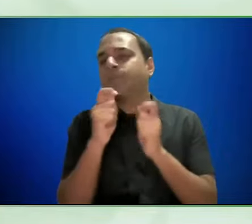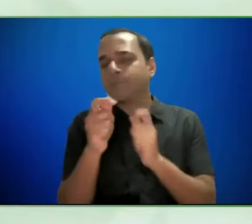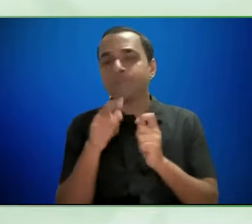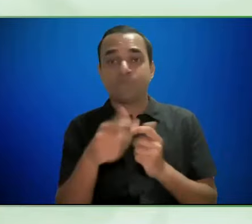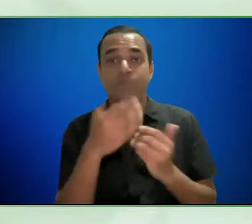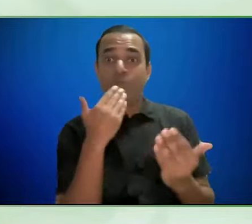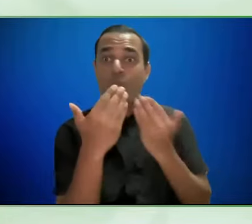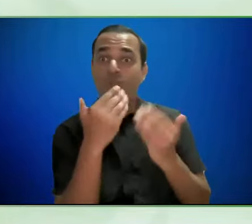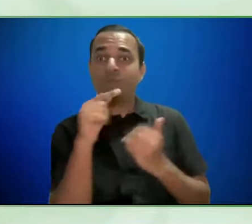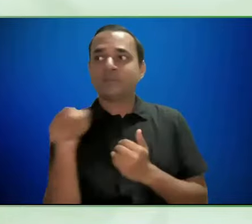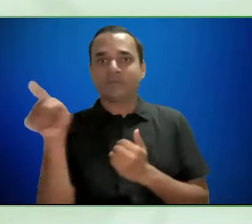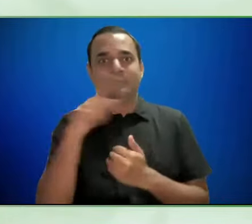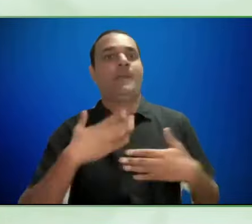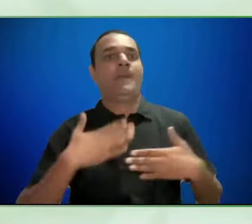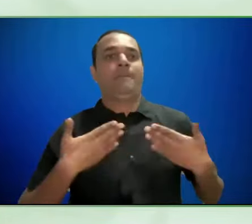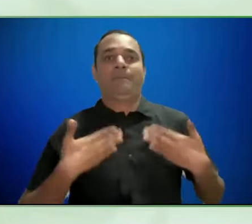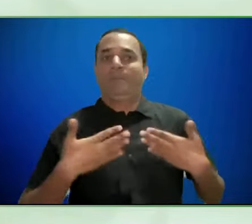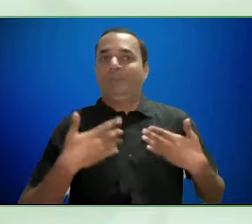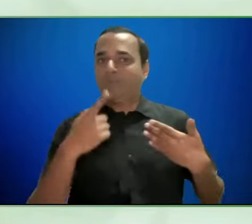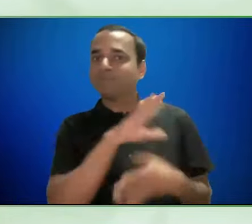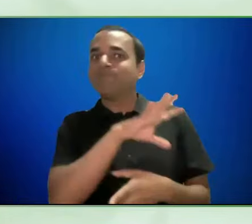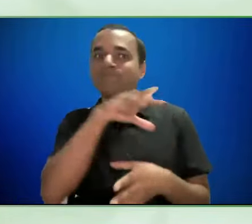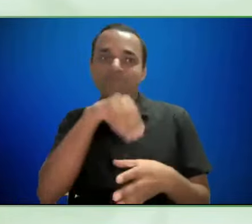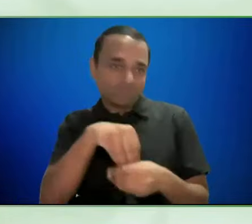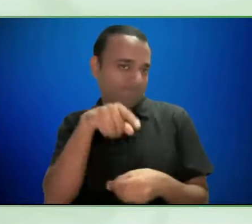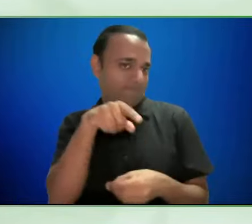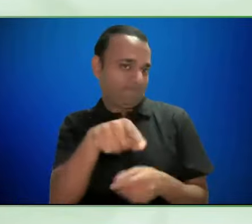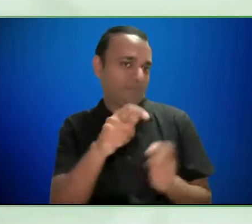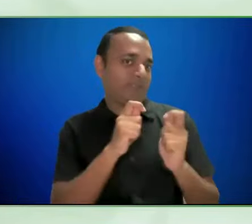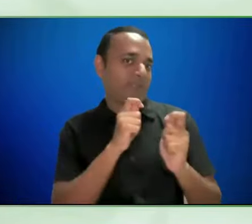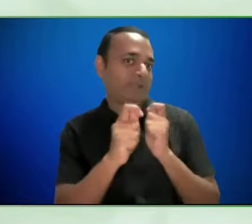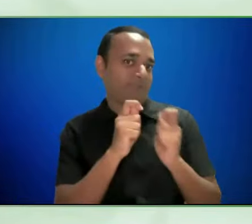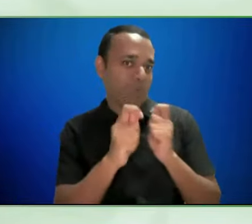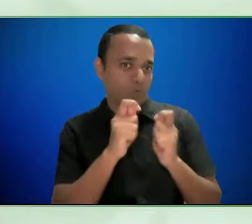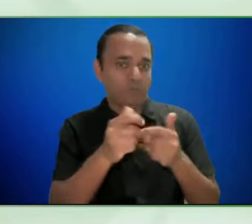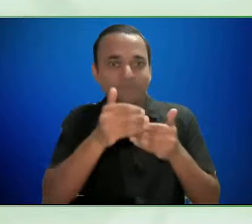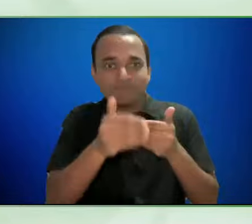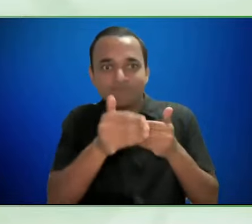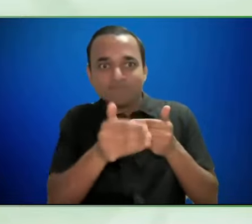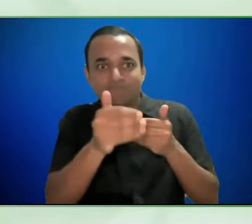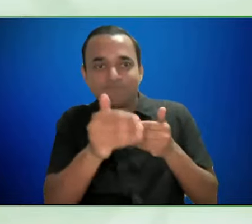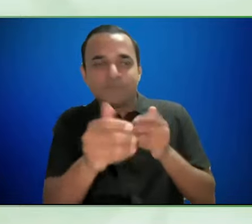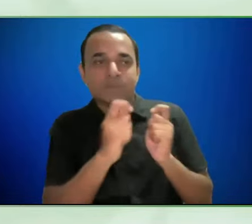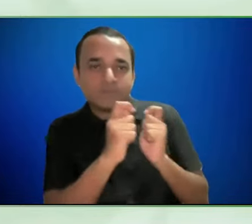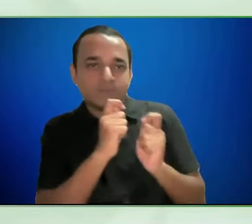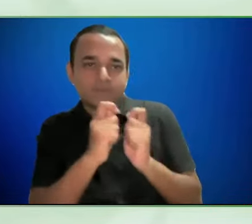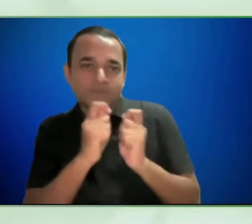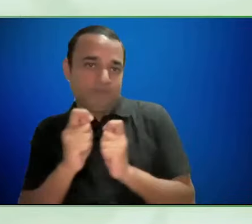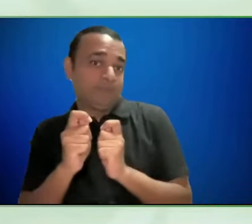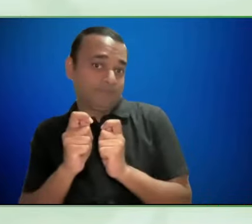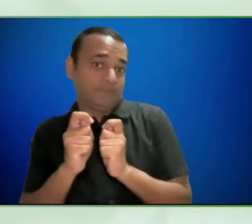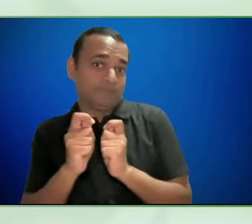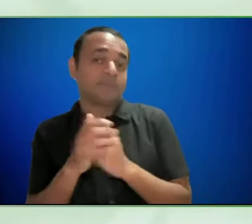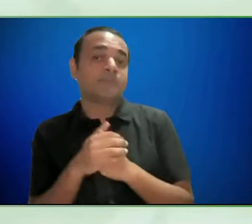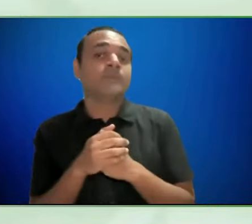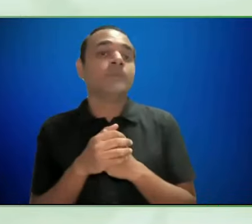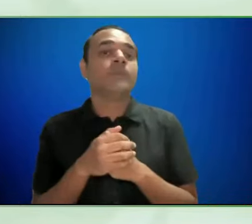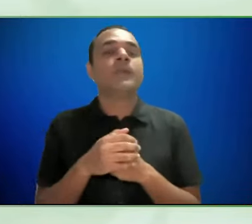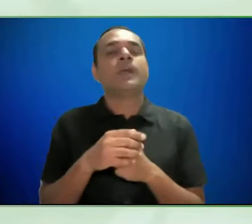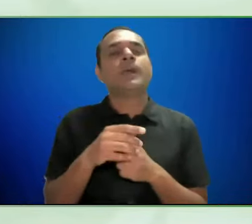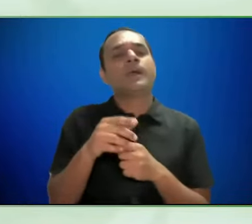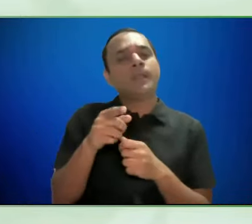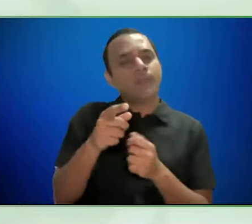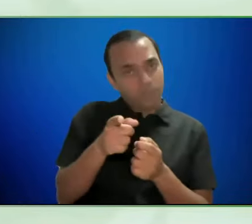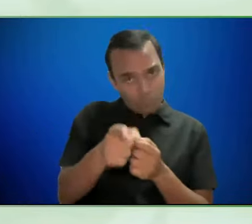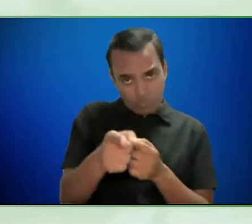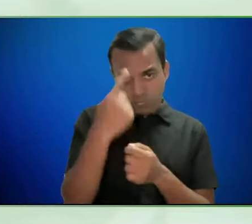company has three aims in our yes. in our articles and memoranda. Yes. And you want to say what they are? Yes. The first